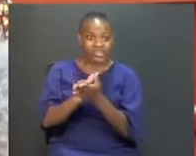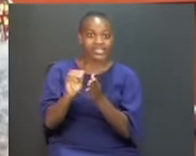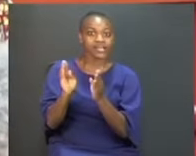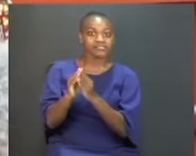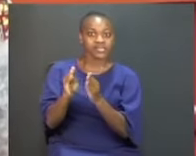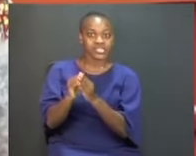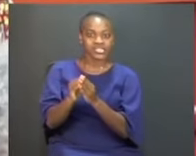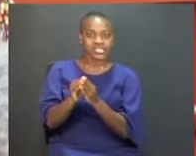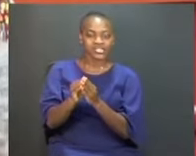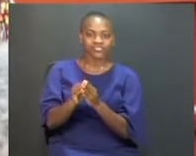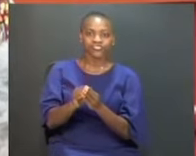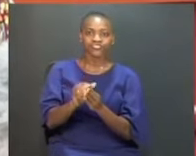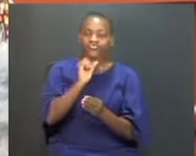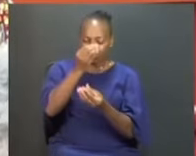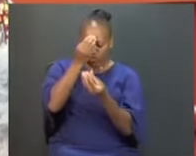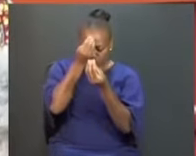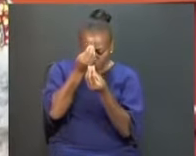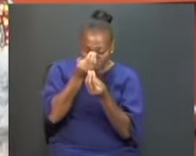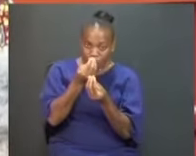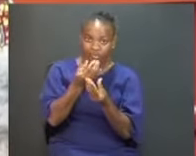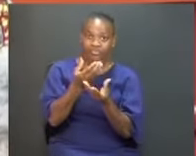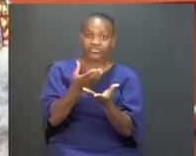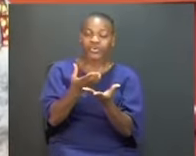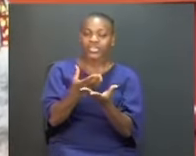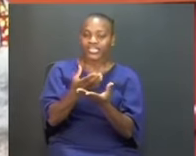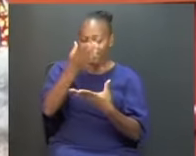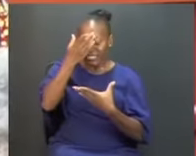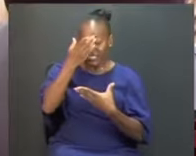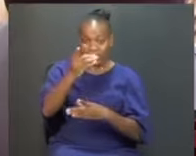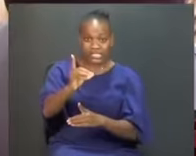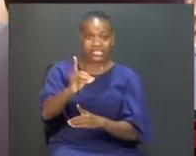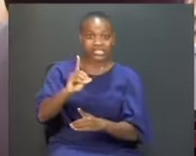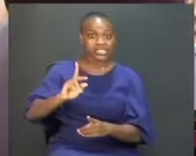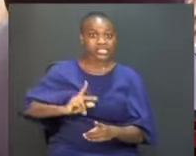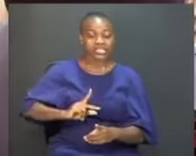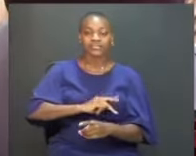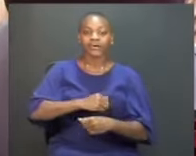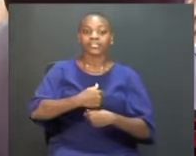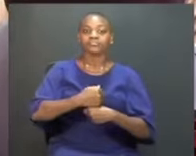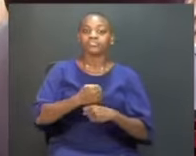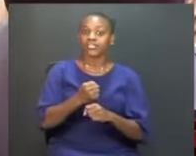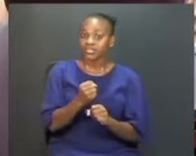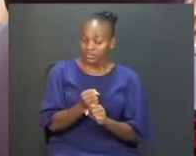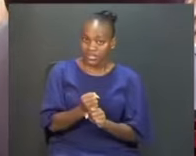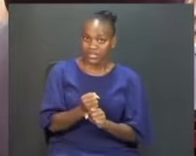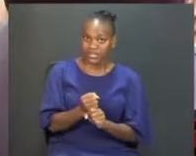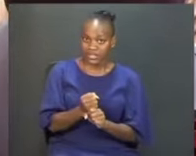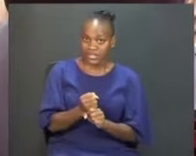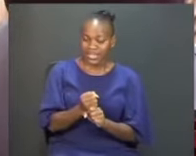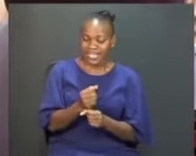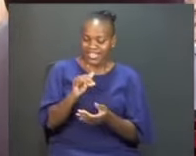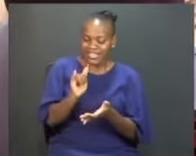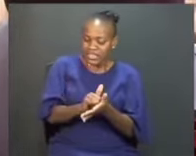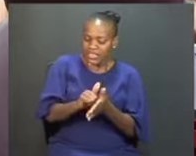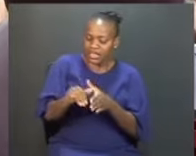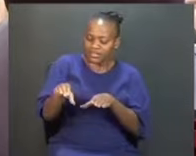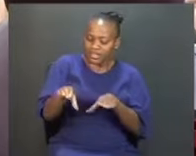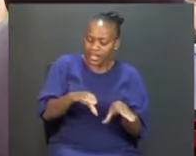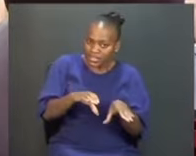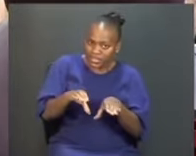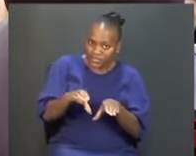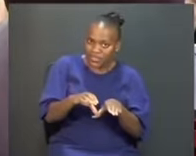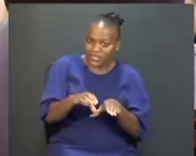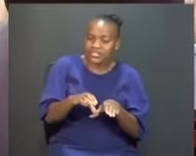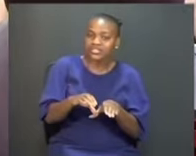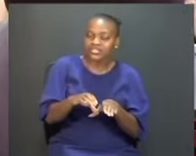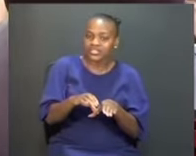clear defiance of our resolution, and that that act constitutes